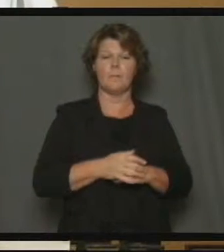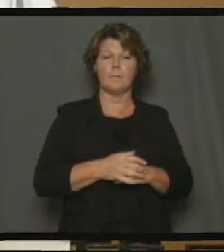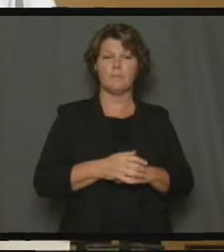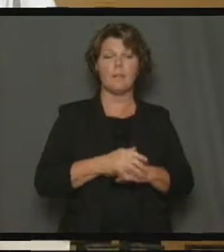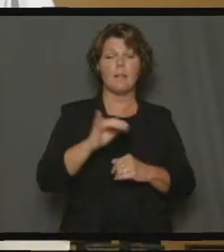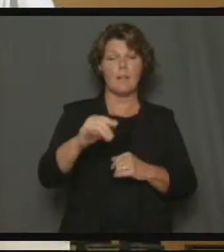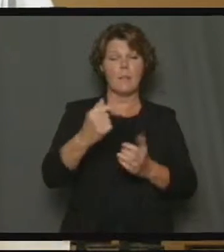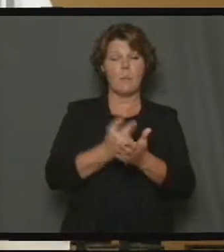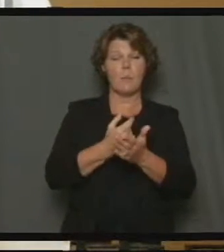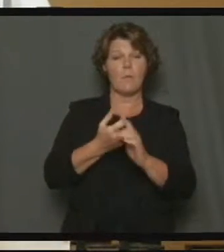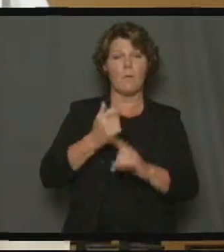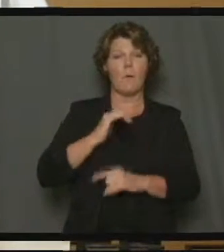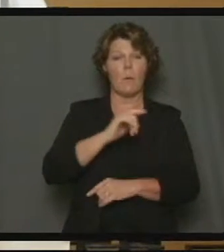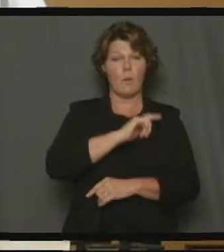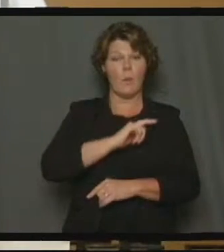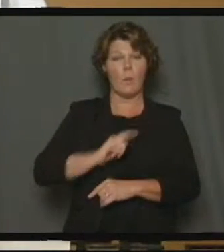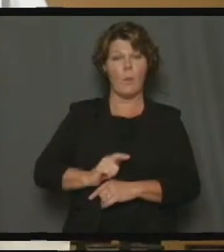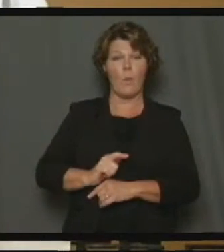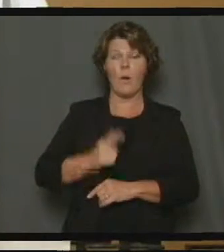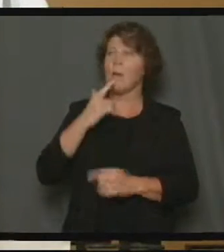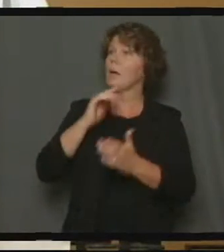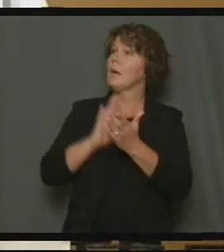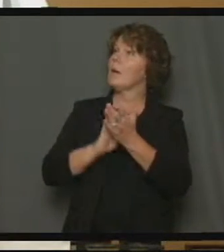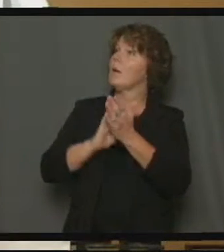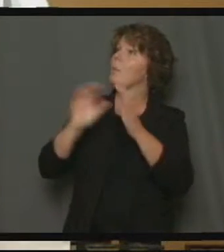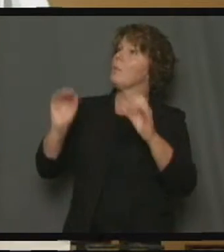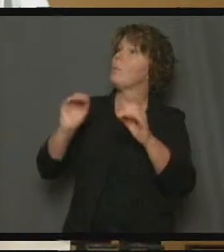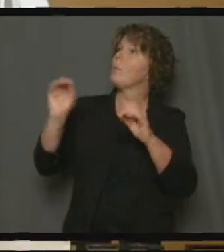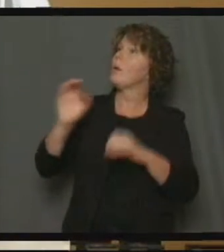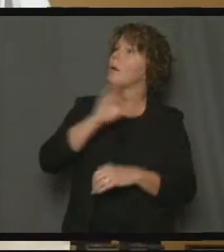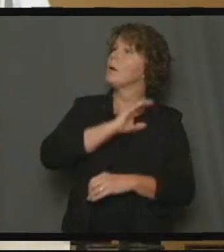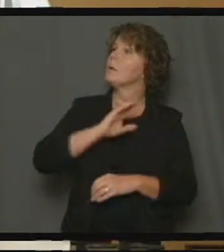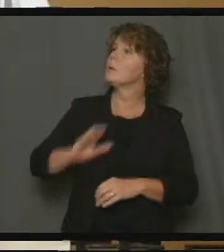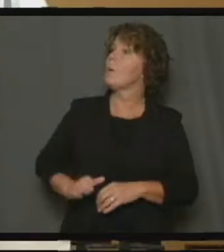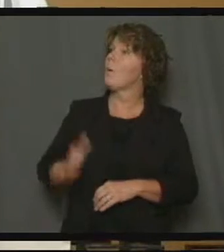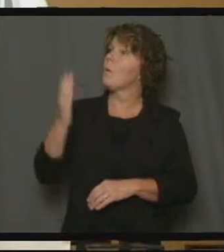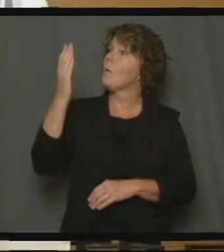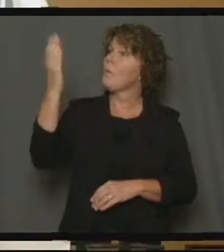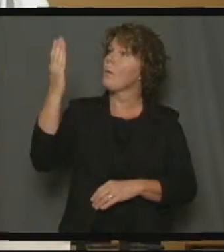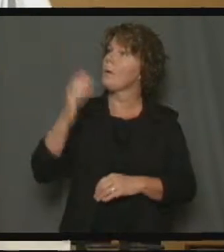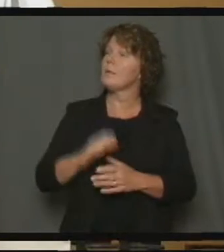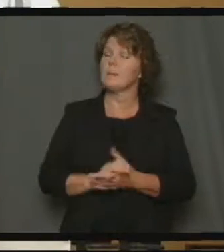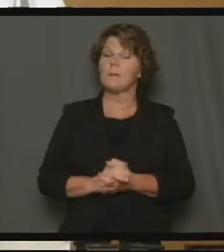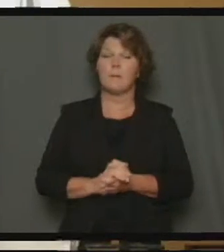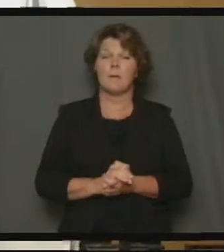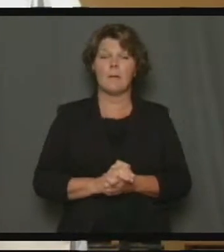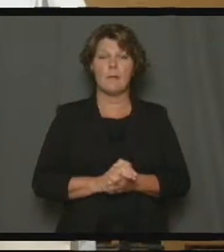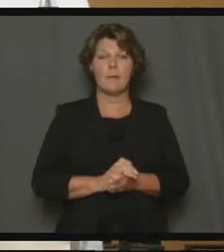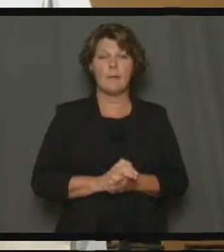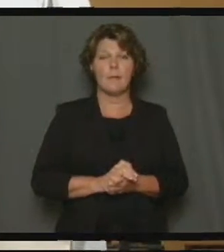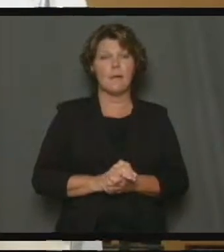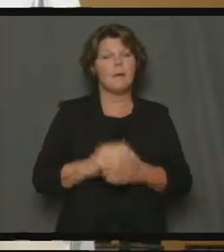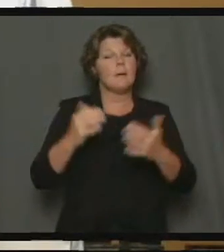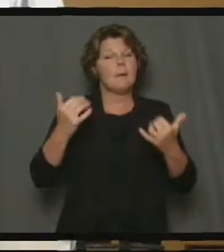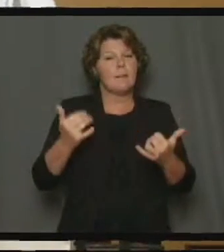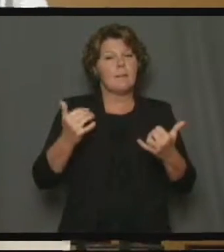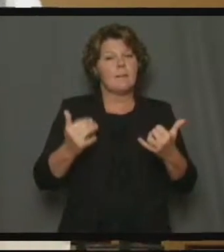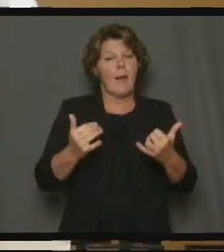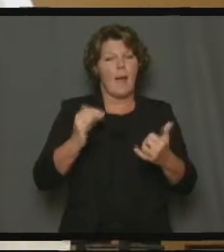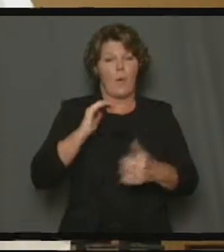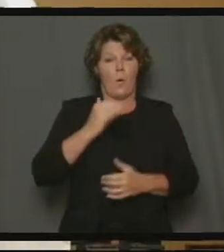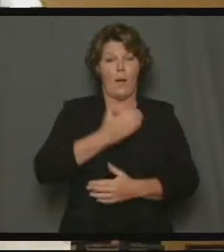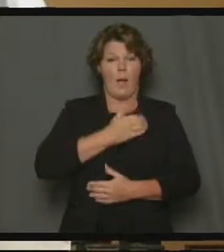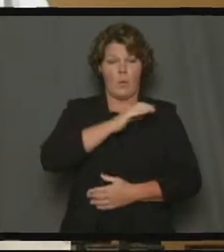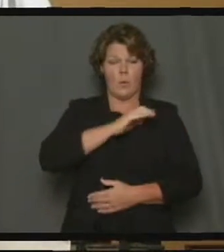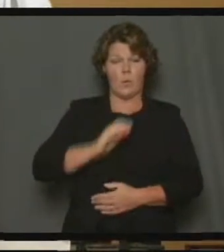gospel of the Lord. Praise to you, O Christ. We now take a moment to confess